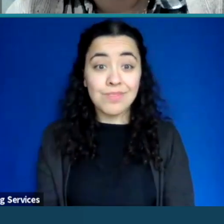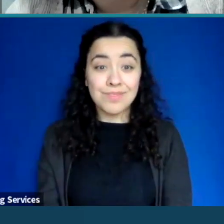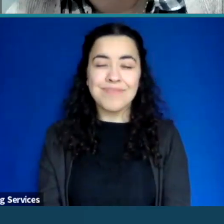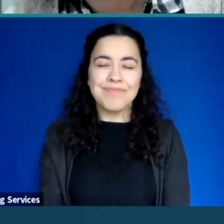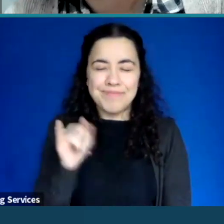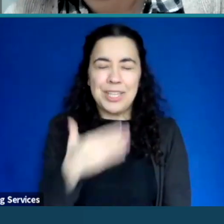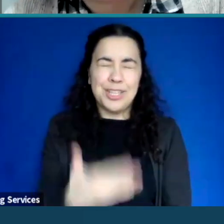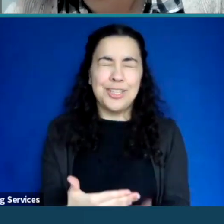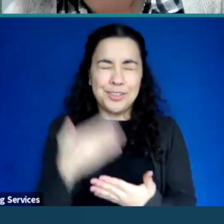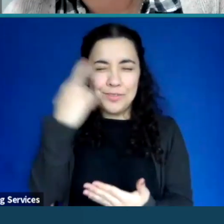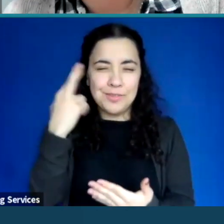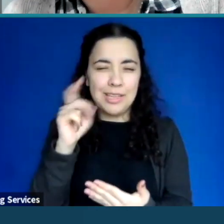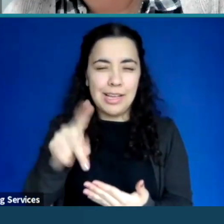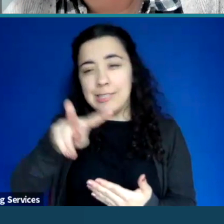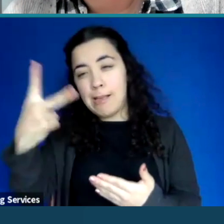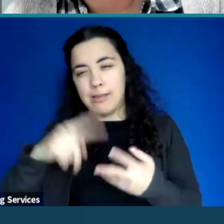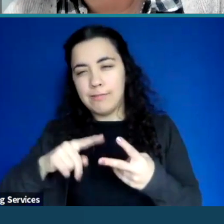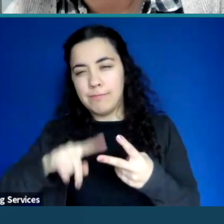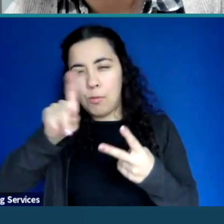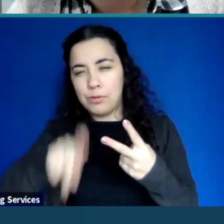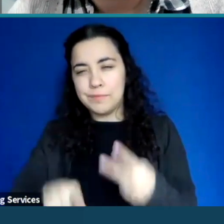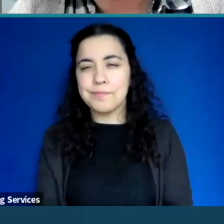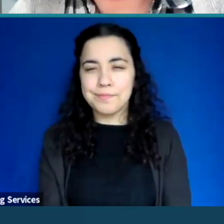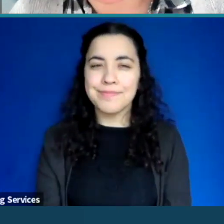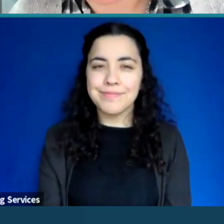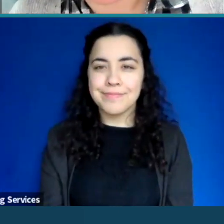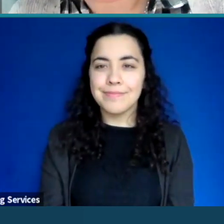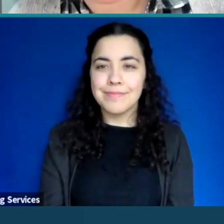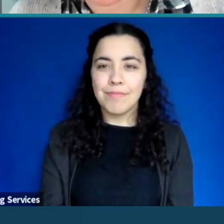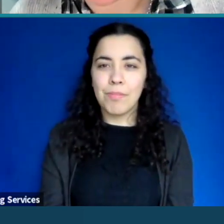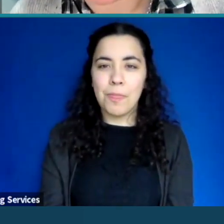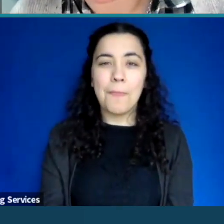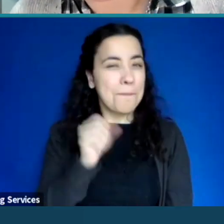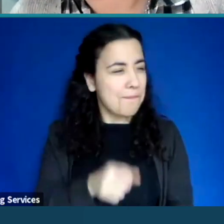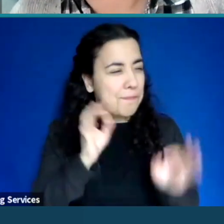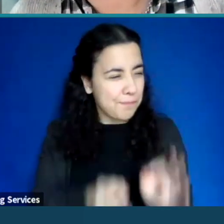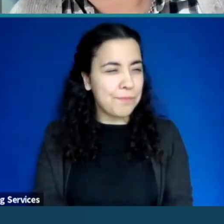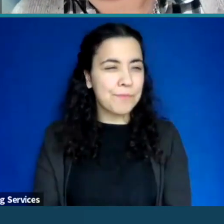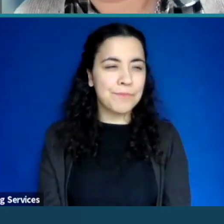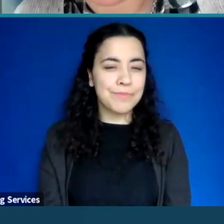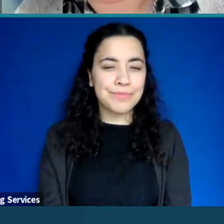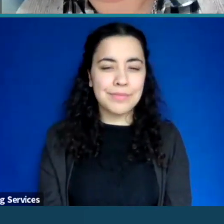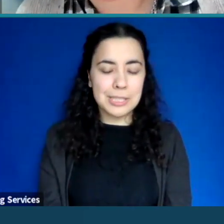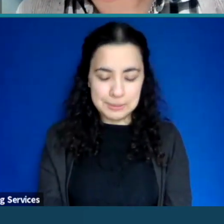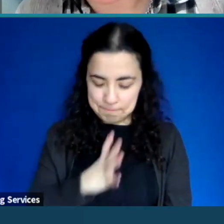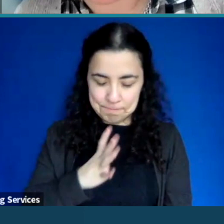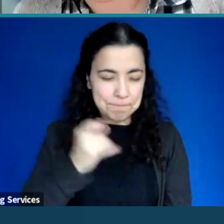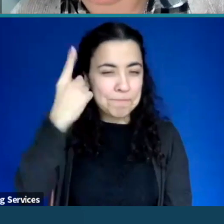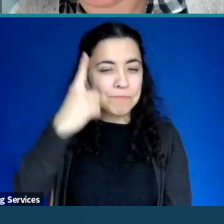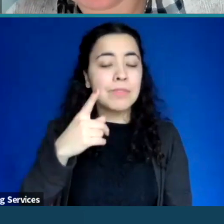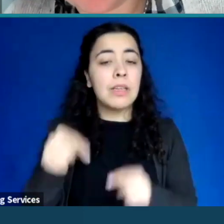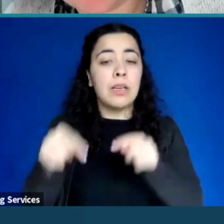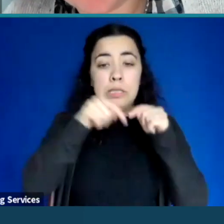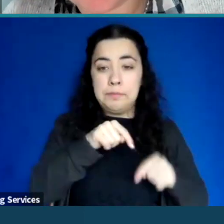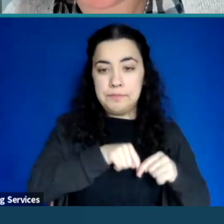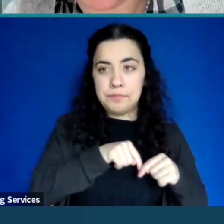good reason to ask that second question as well. Yeah, absolutely. Absolutely. And circling back a